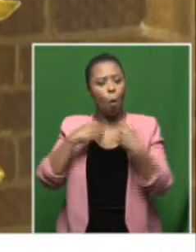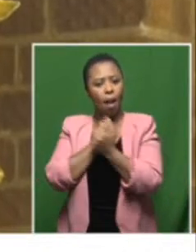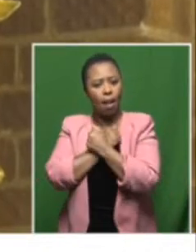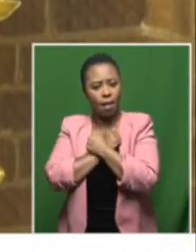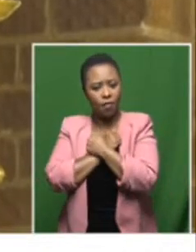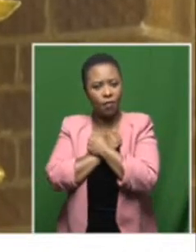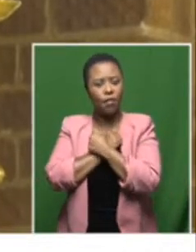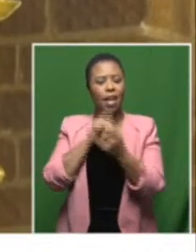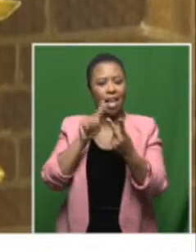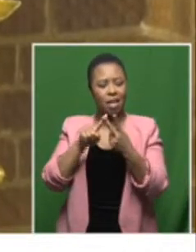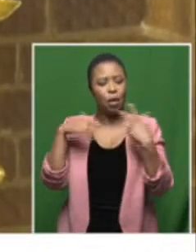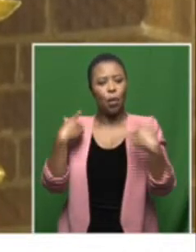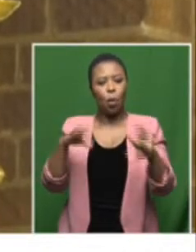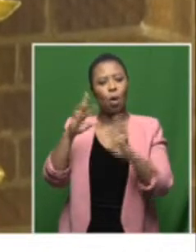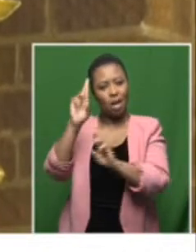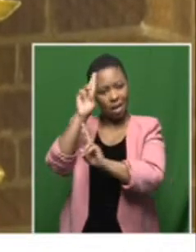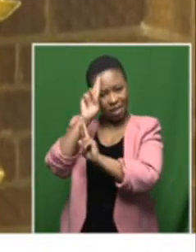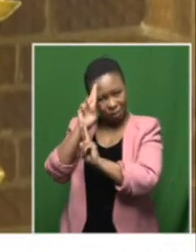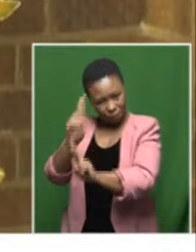great respect.